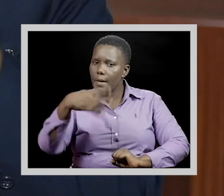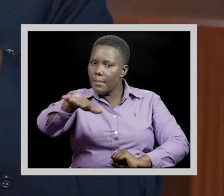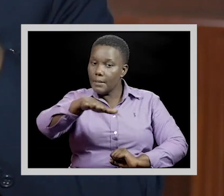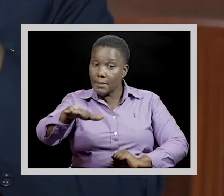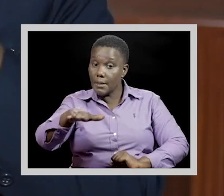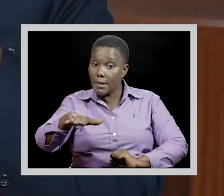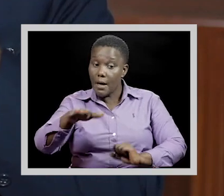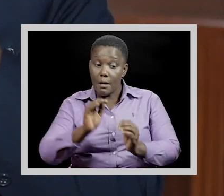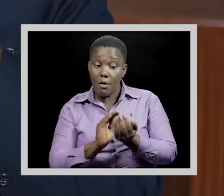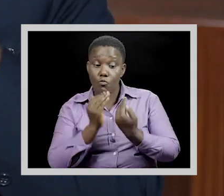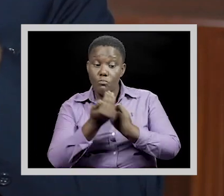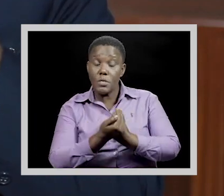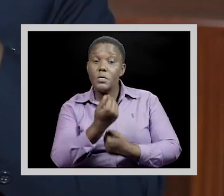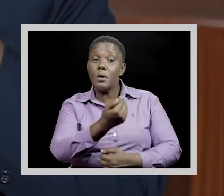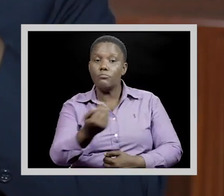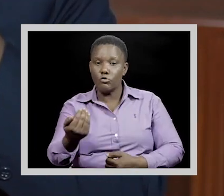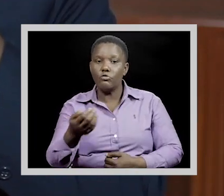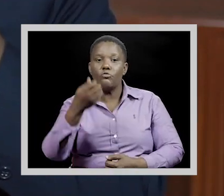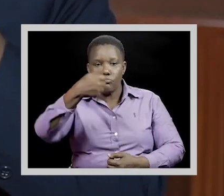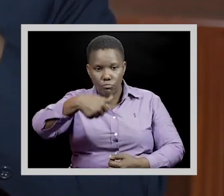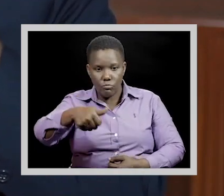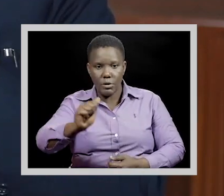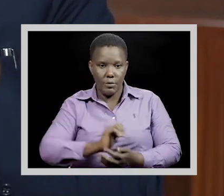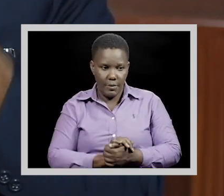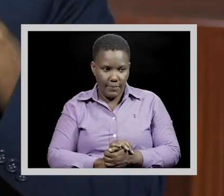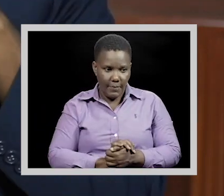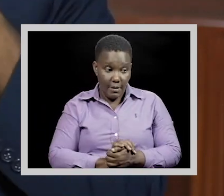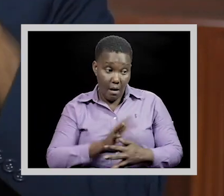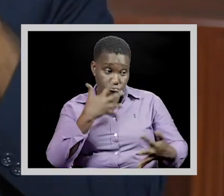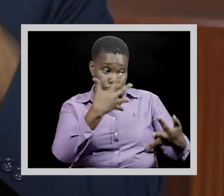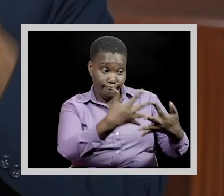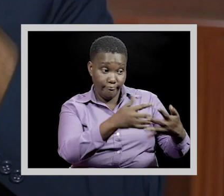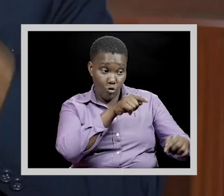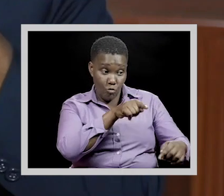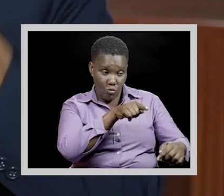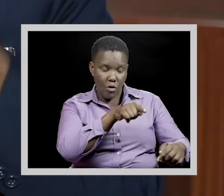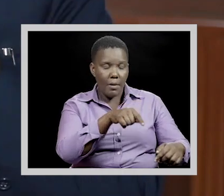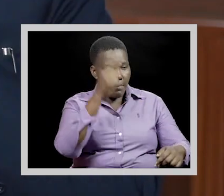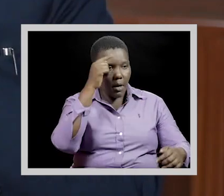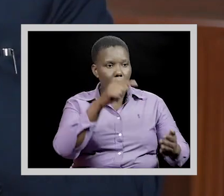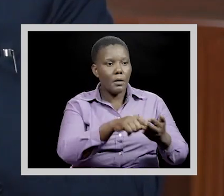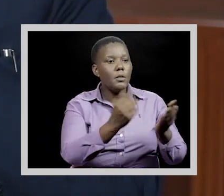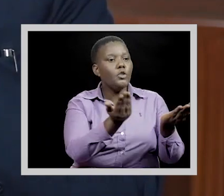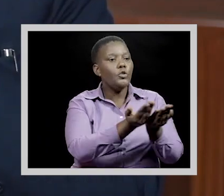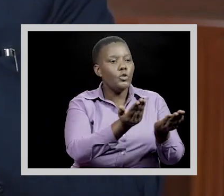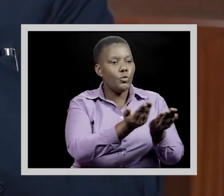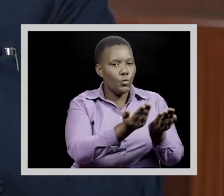the child should be sentenced to an approved school, which is the only sentence that is